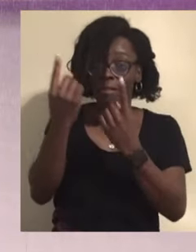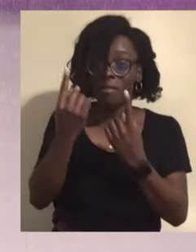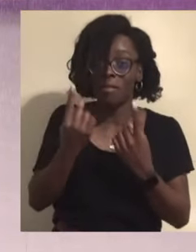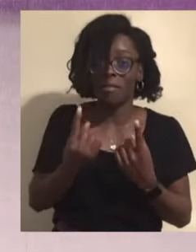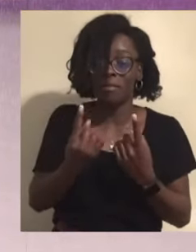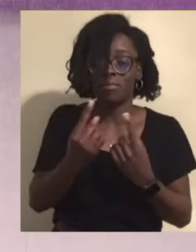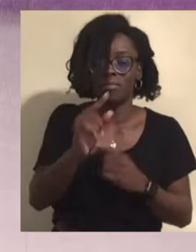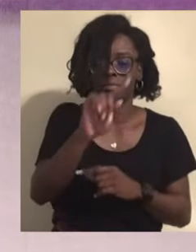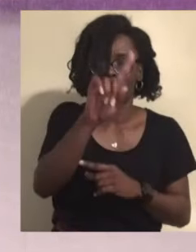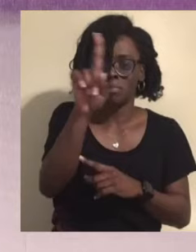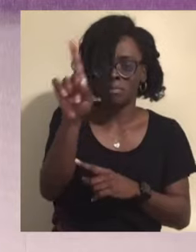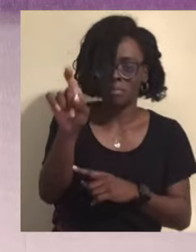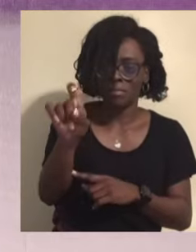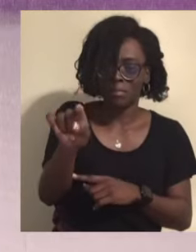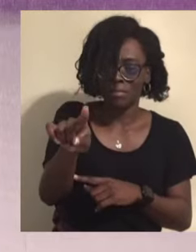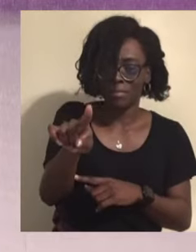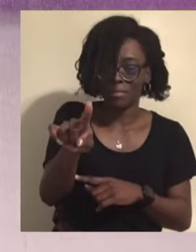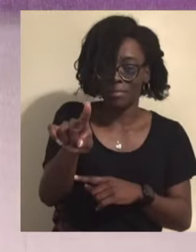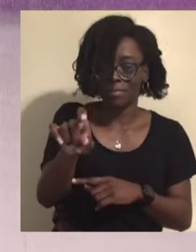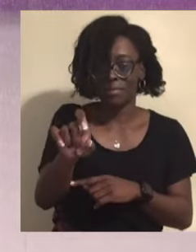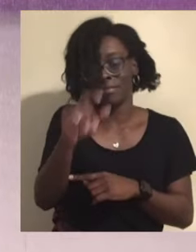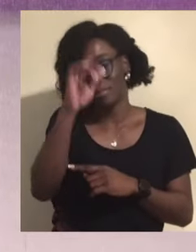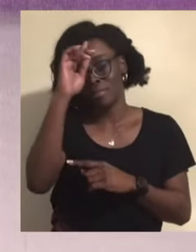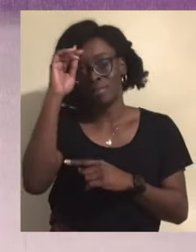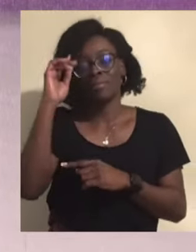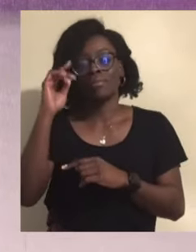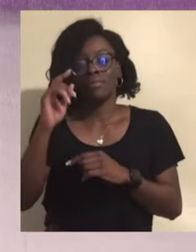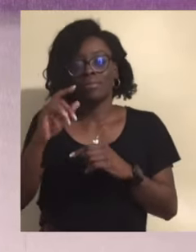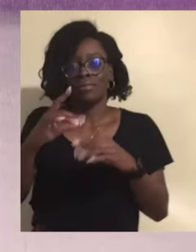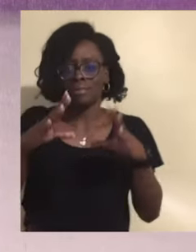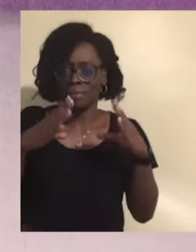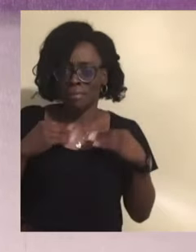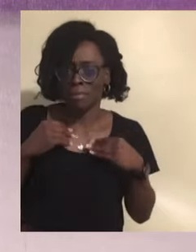you stand the rain?